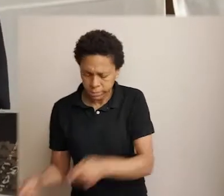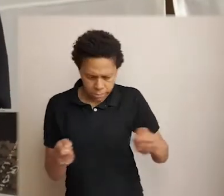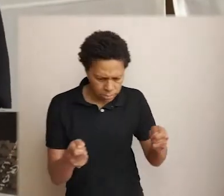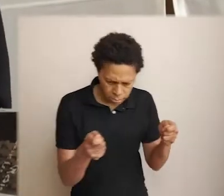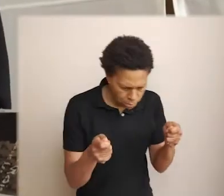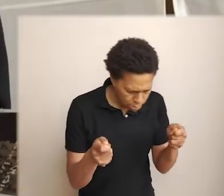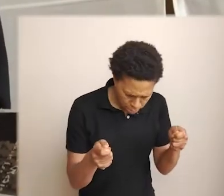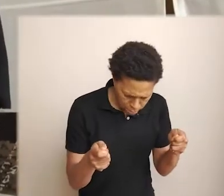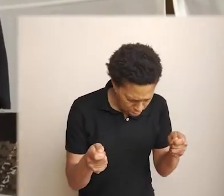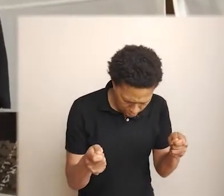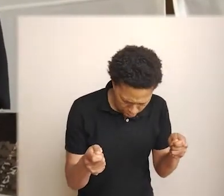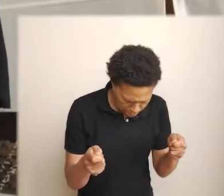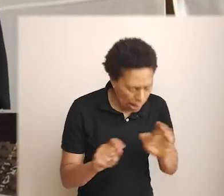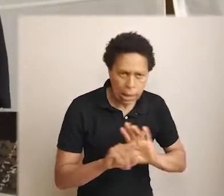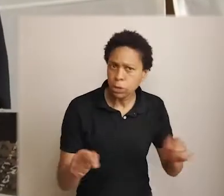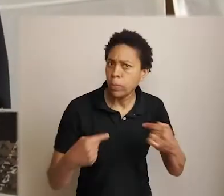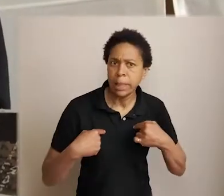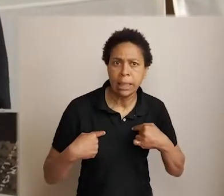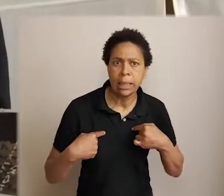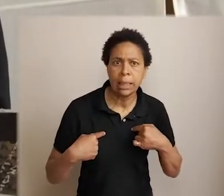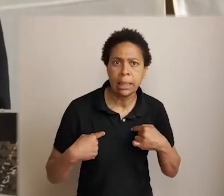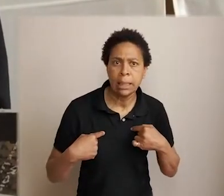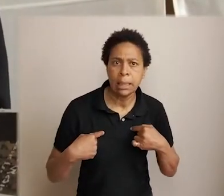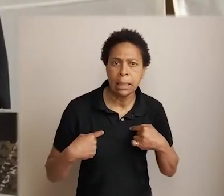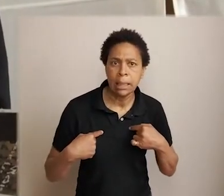that can't be me. And it really worried me.